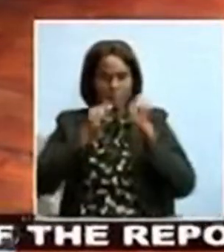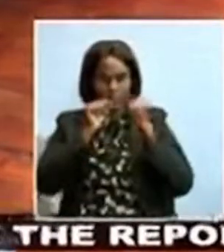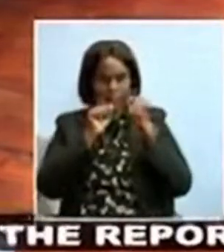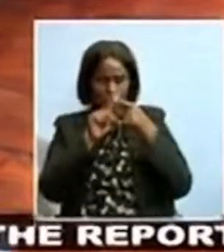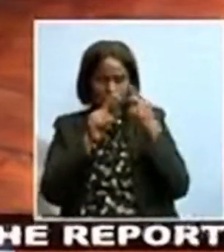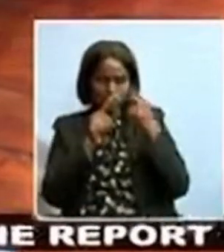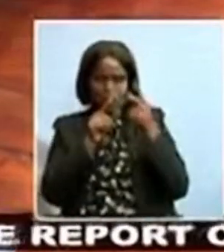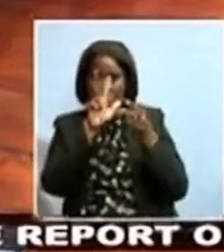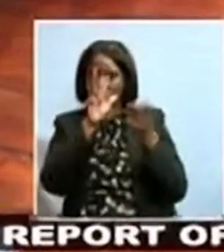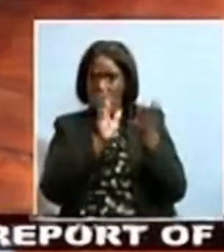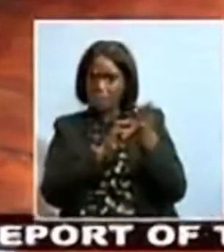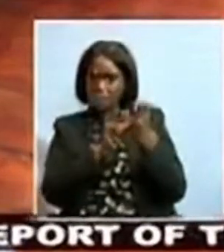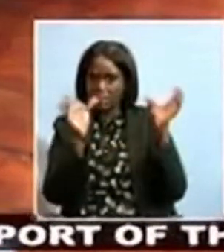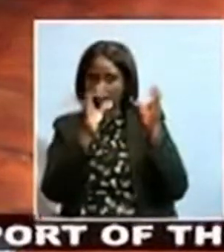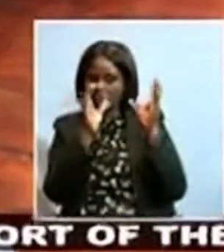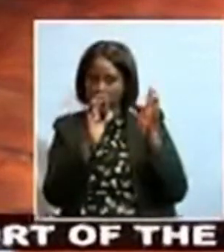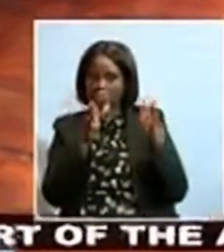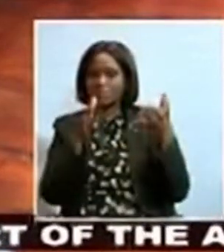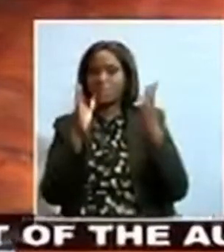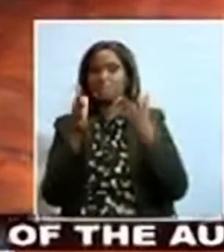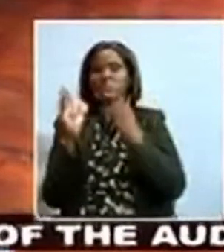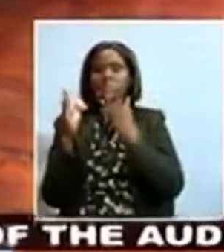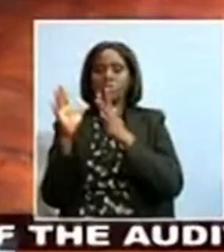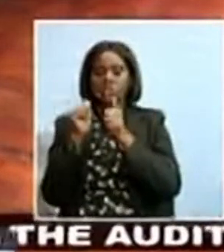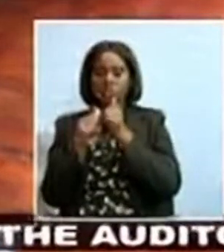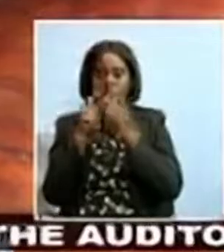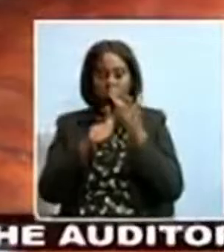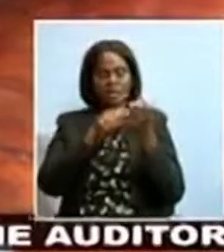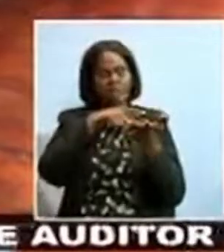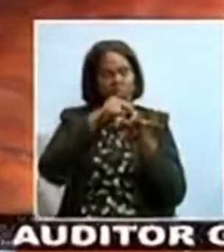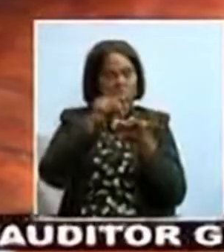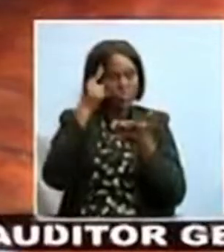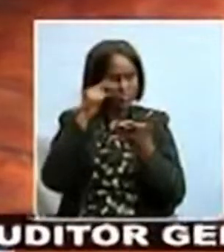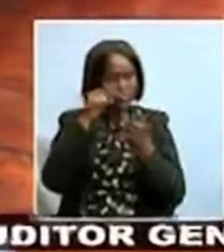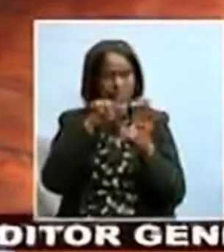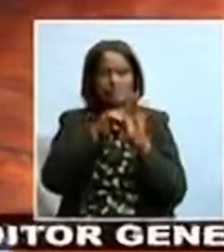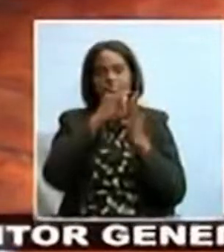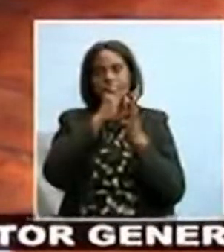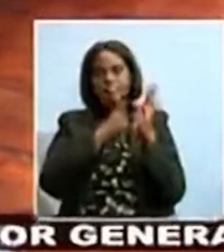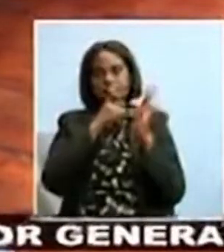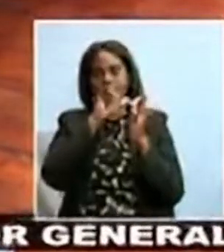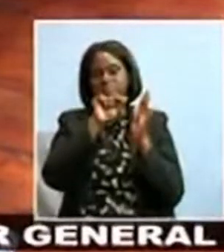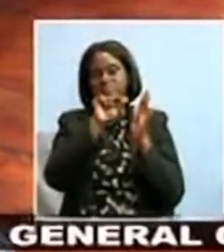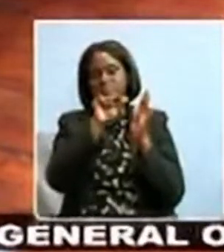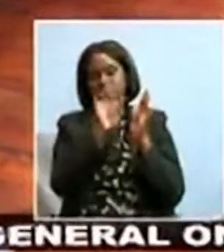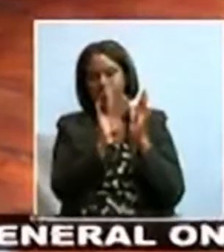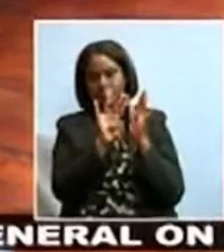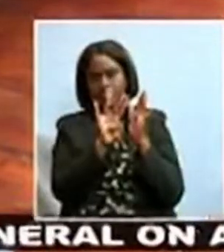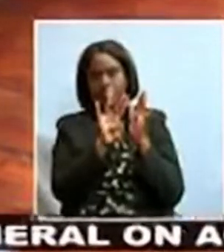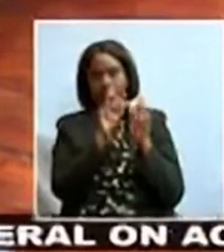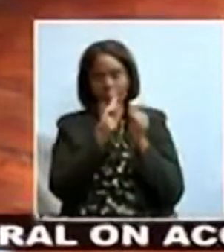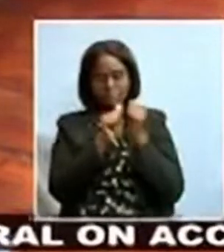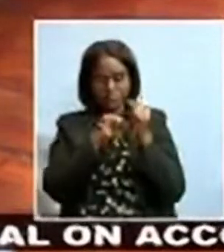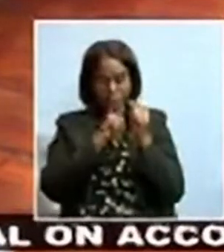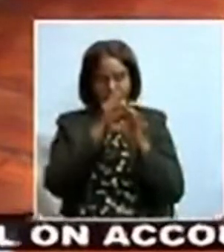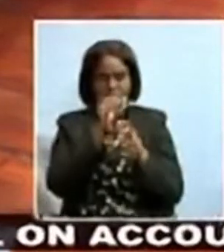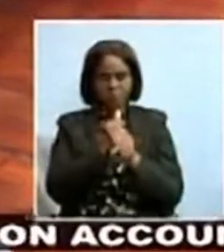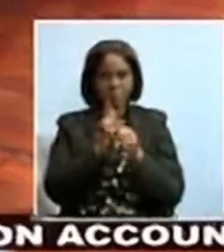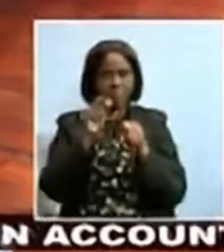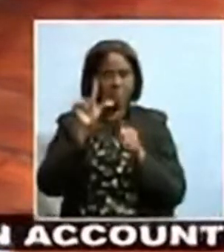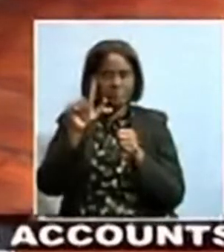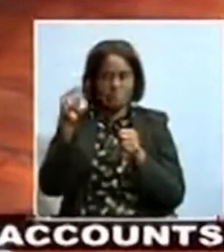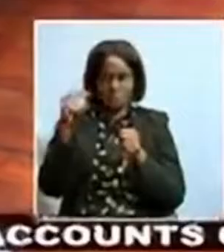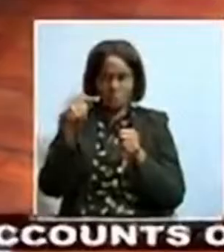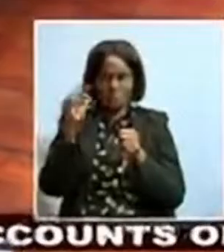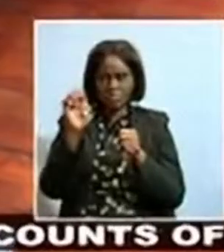those 3,000, those are councillors' allowances, which were paid for in January 2024. Because we received the local government